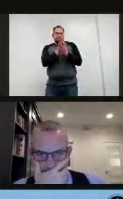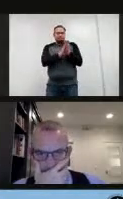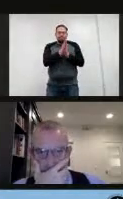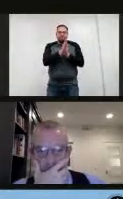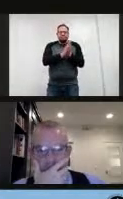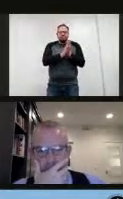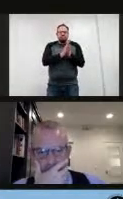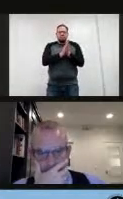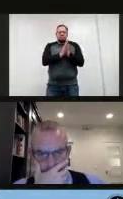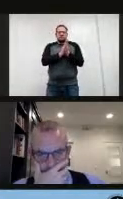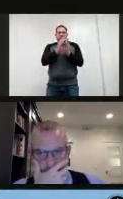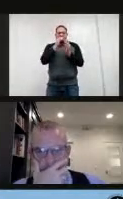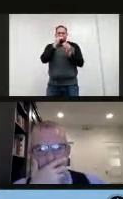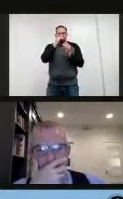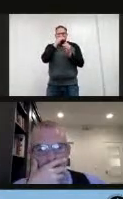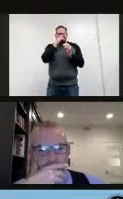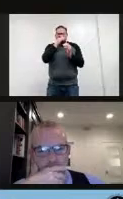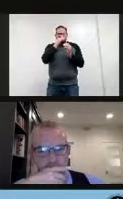compellingly